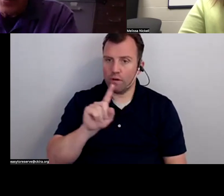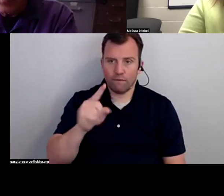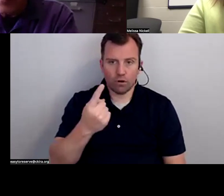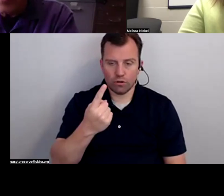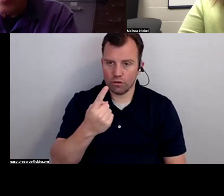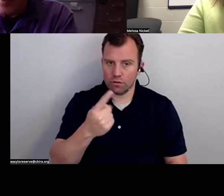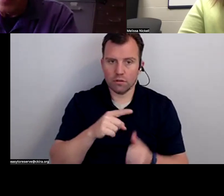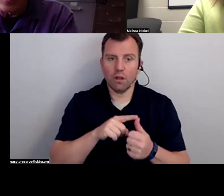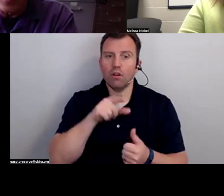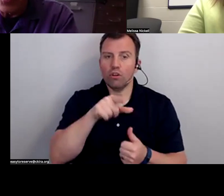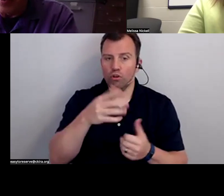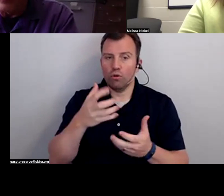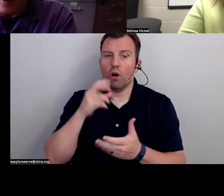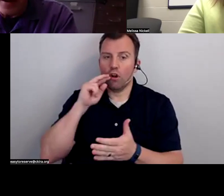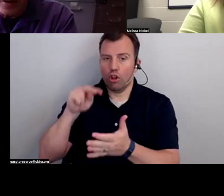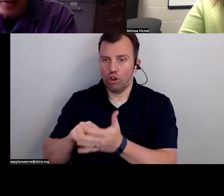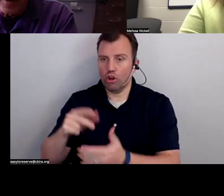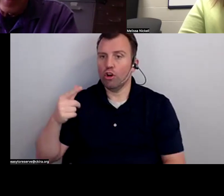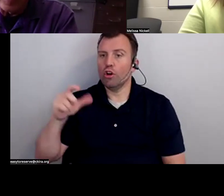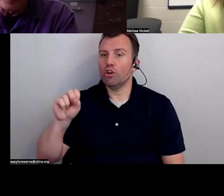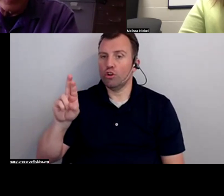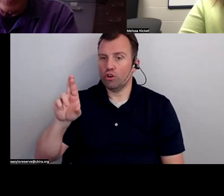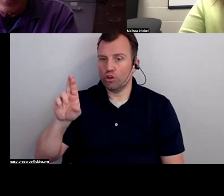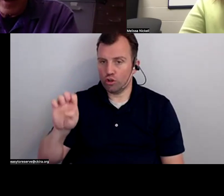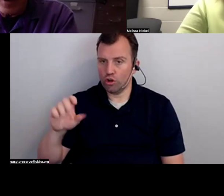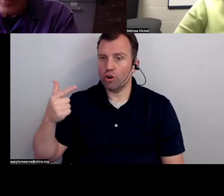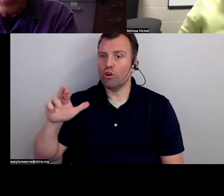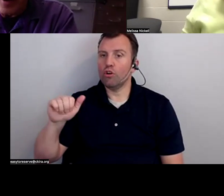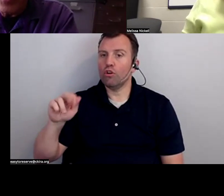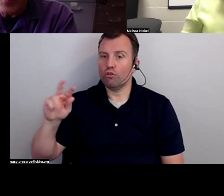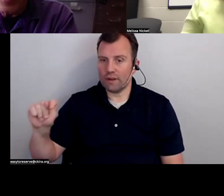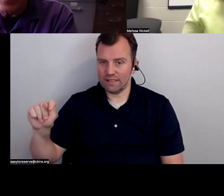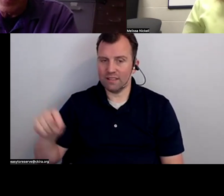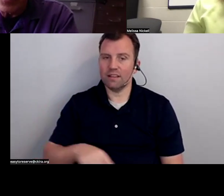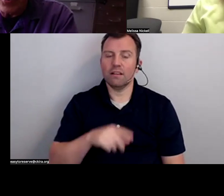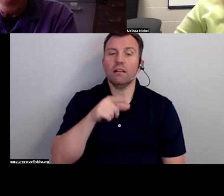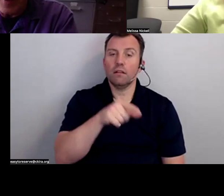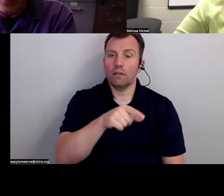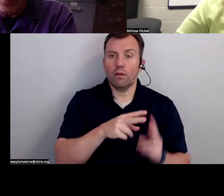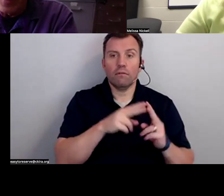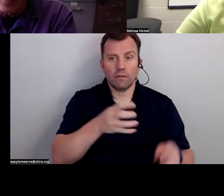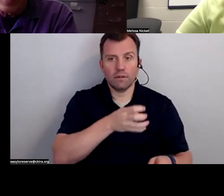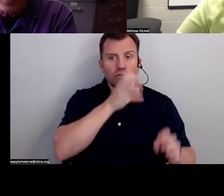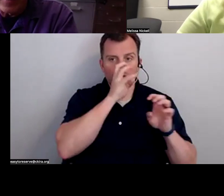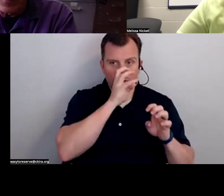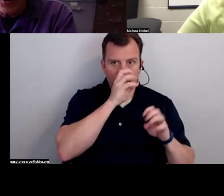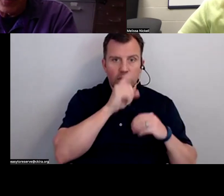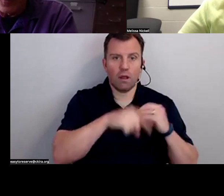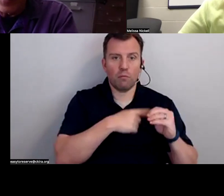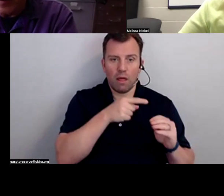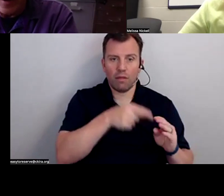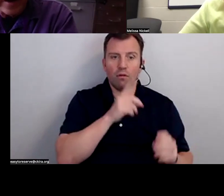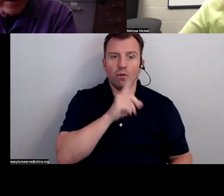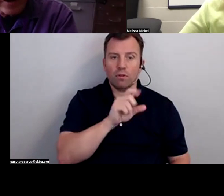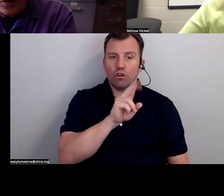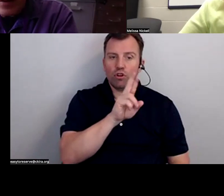that situation, you'd want to look at a SURE grant. So NIGMS is very strict about this thing with SURE